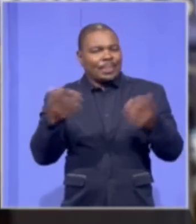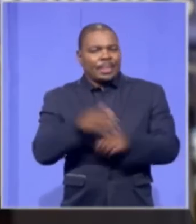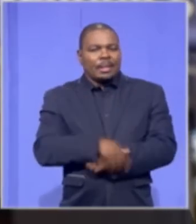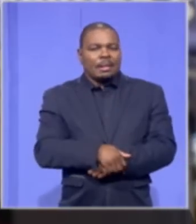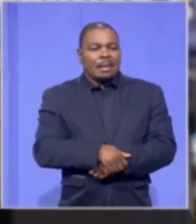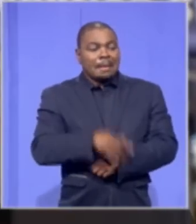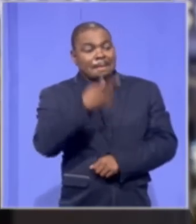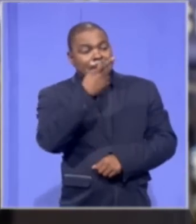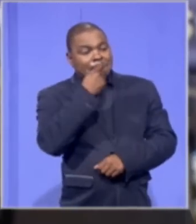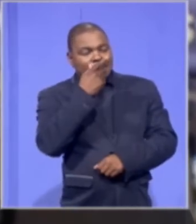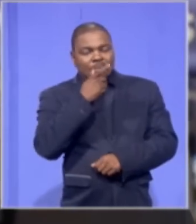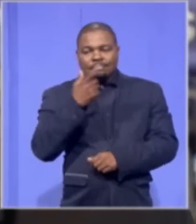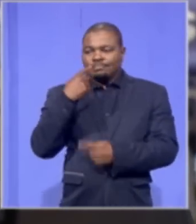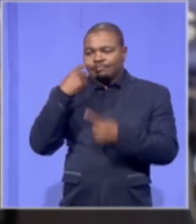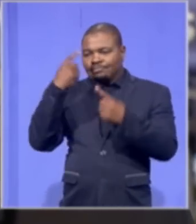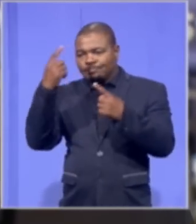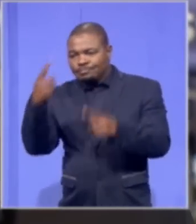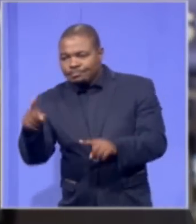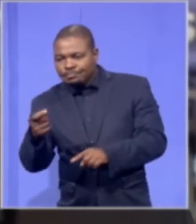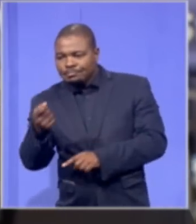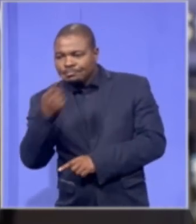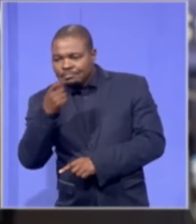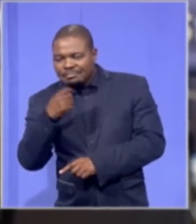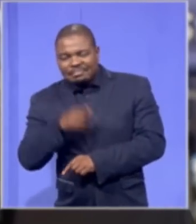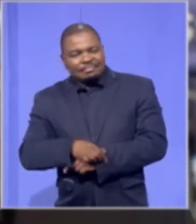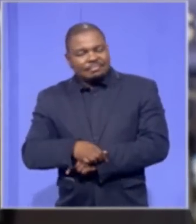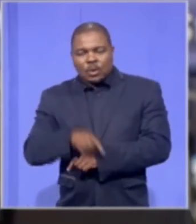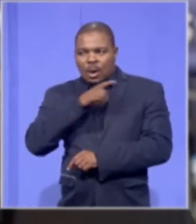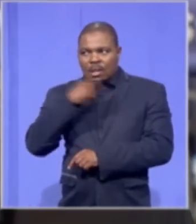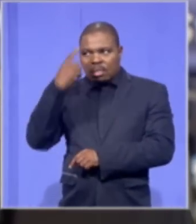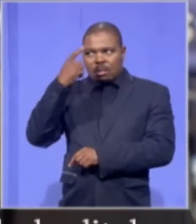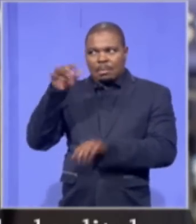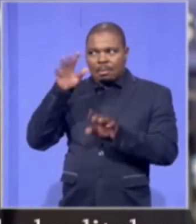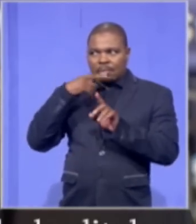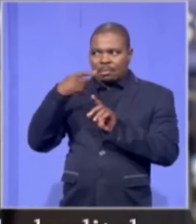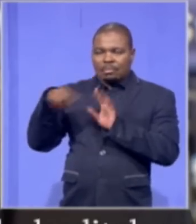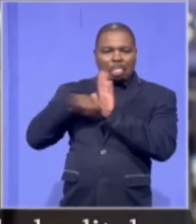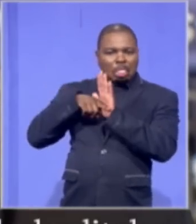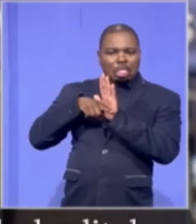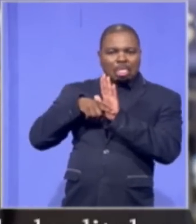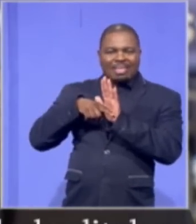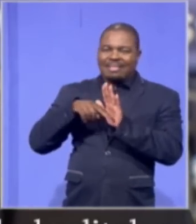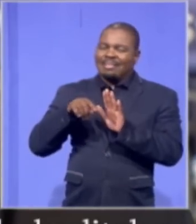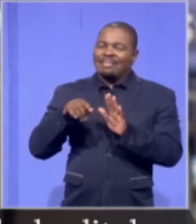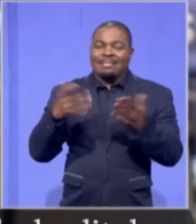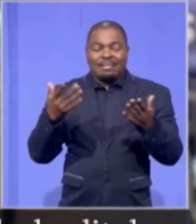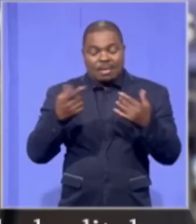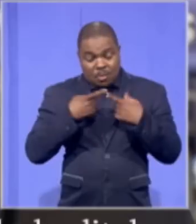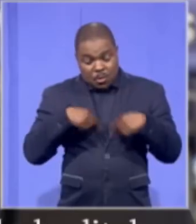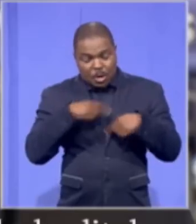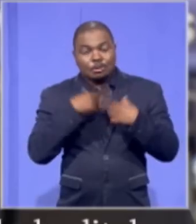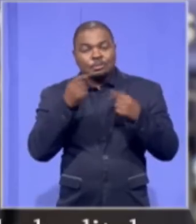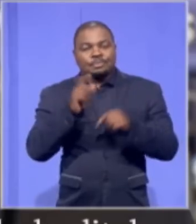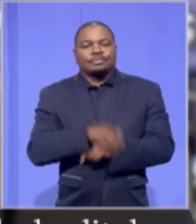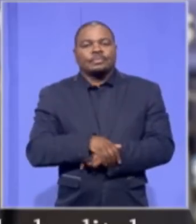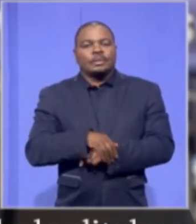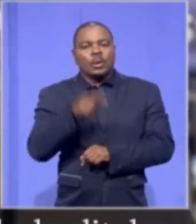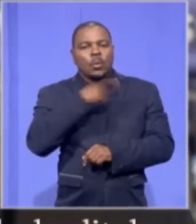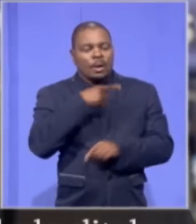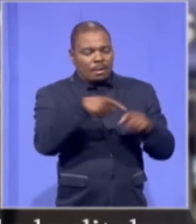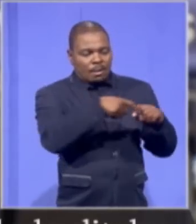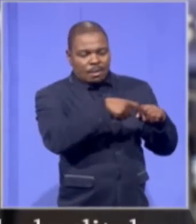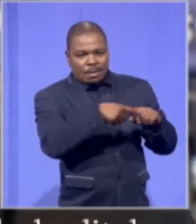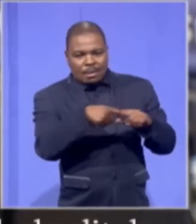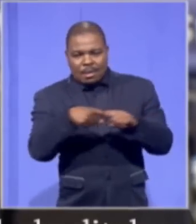to go to the main institutions because they will be stigmatized of some sort. So what we do, we take our mobile clinics,